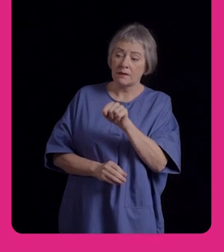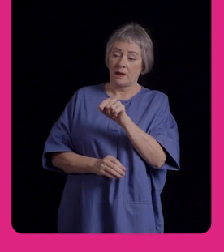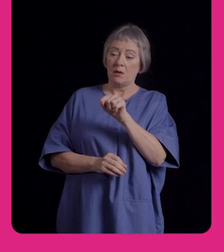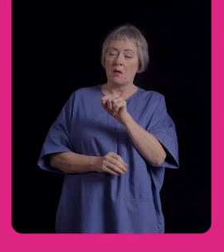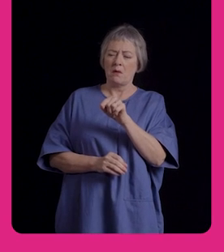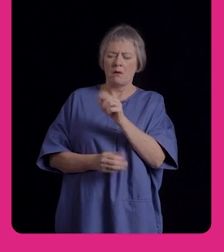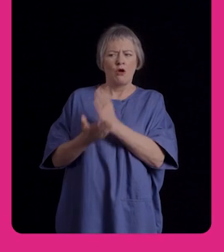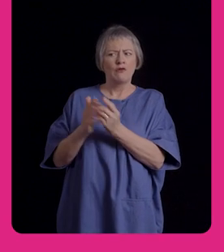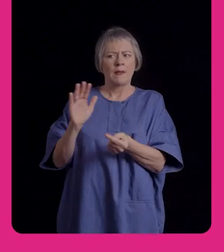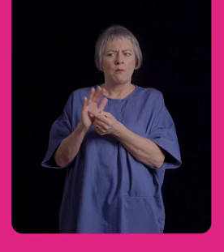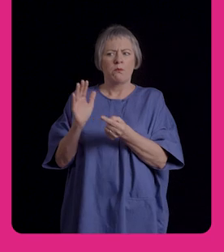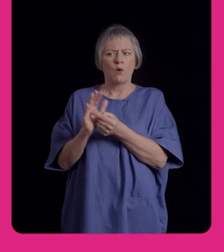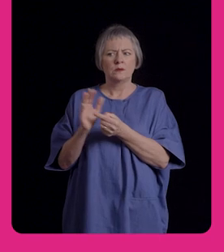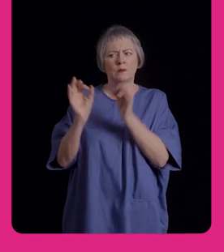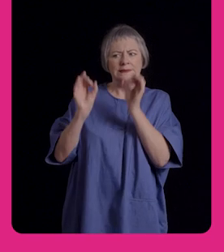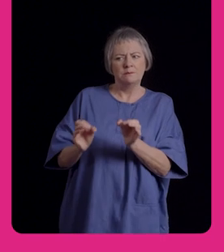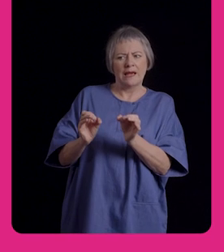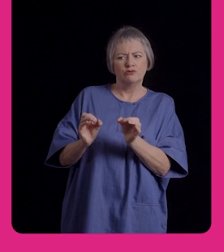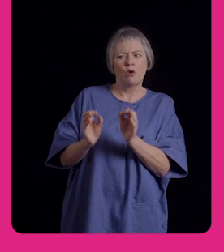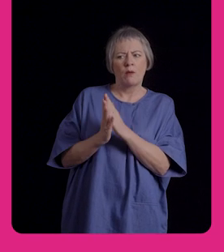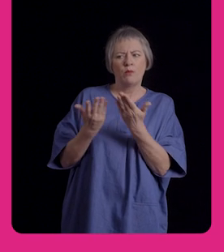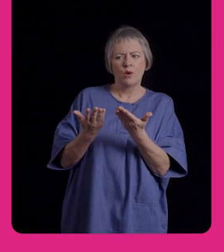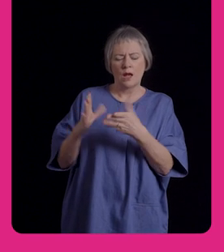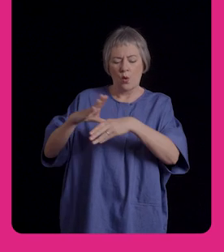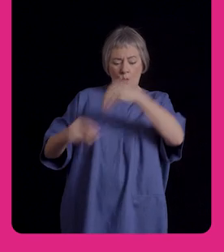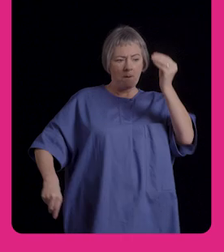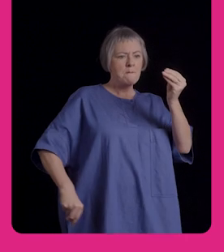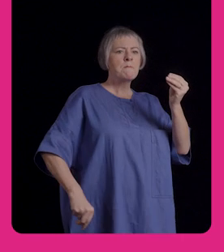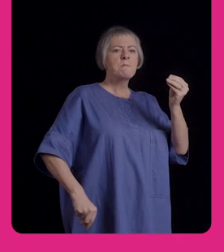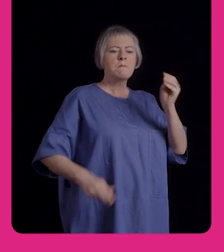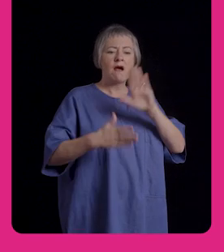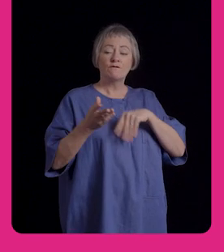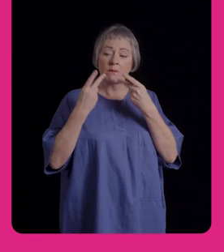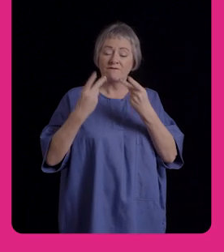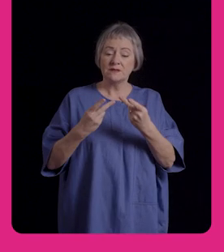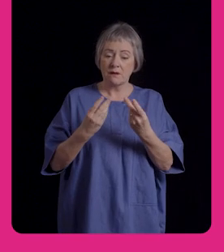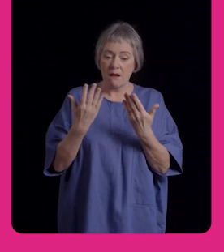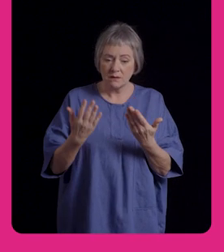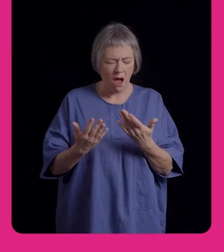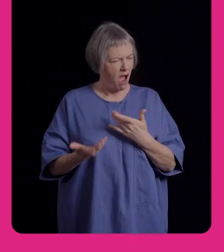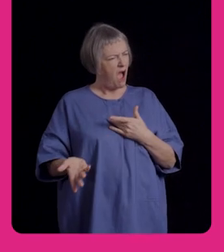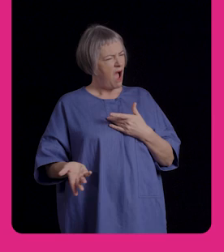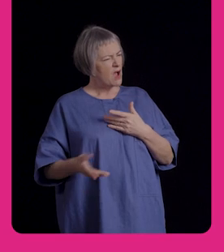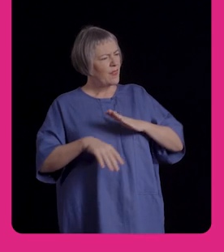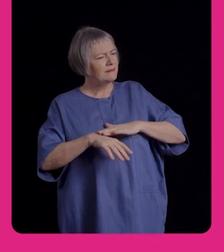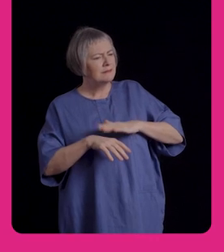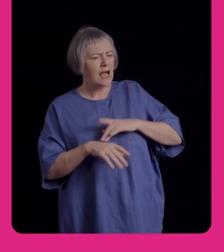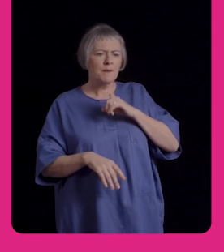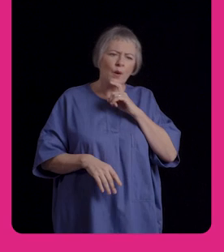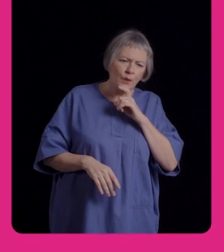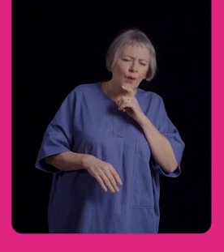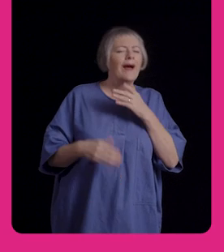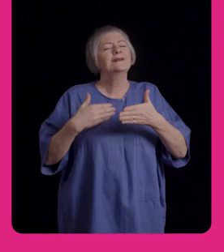could I see that for a second? It's a very important special edition." And they sort of snatch the book out of the tourist's hands. And then they go, "Oh, is that the time?